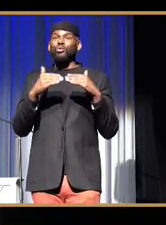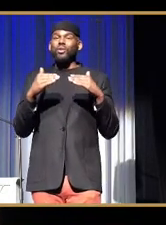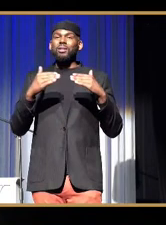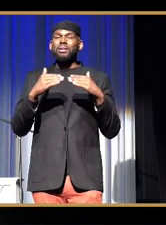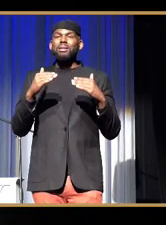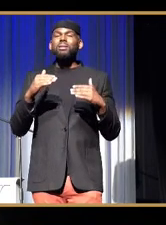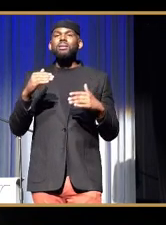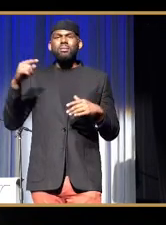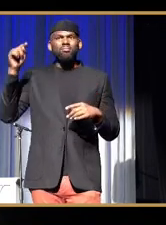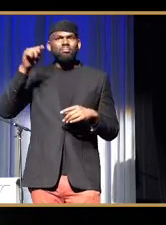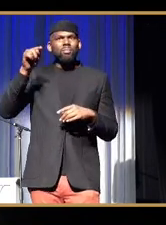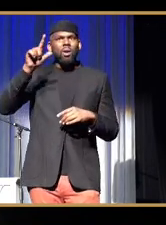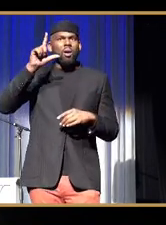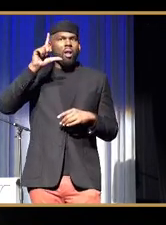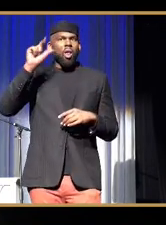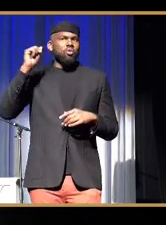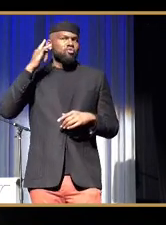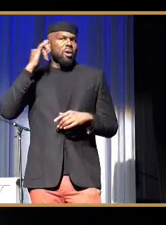Angeles school.